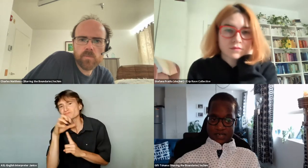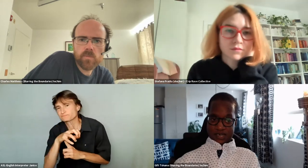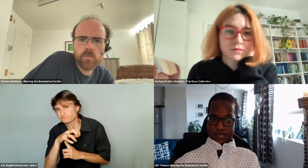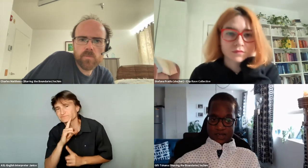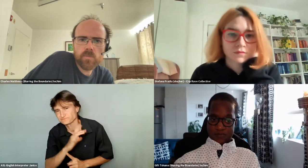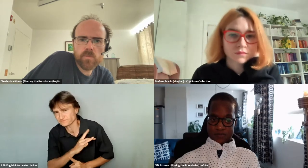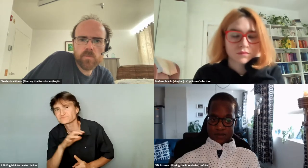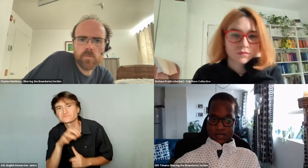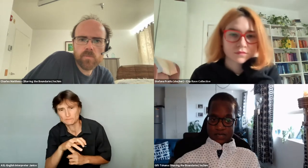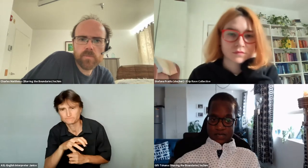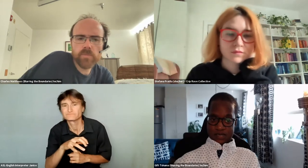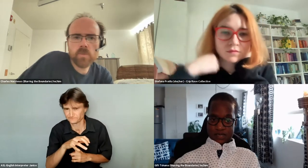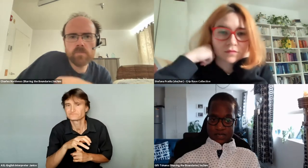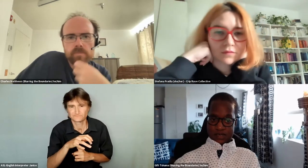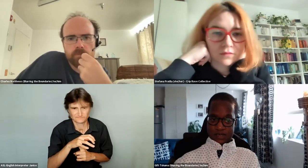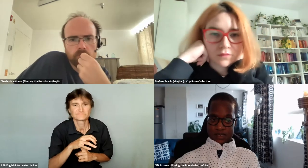And